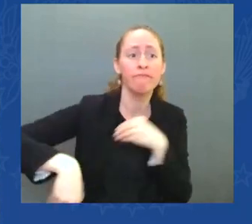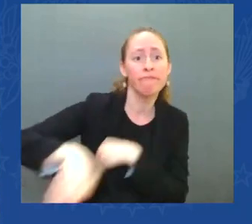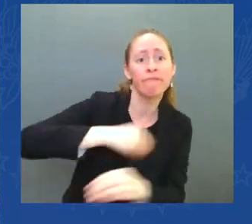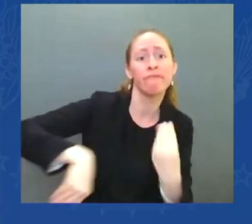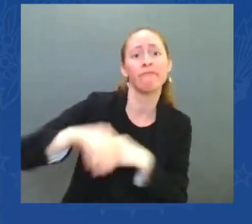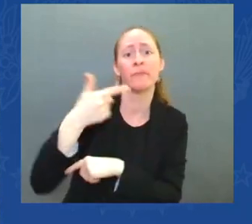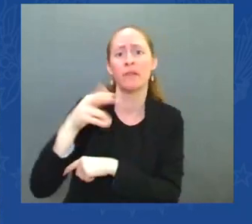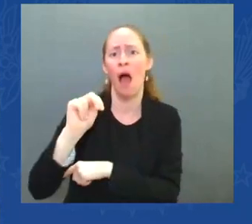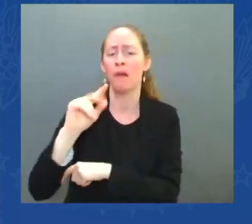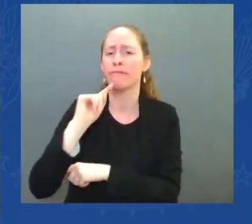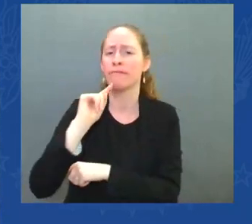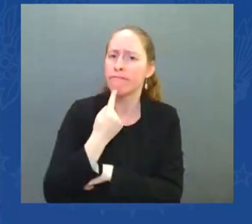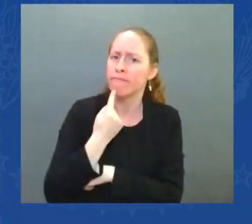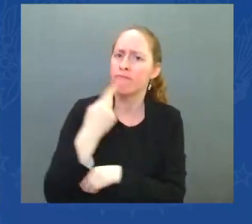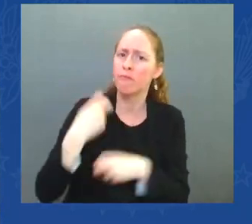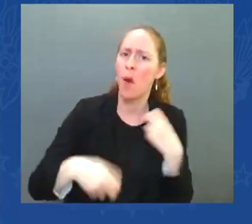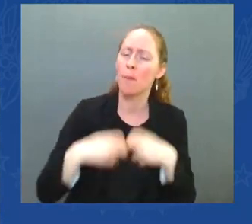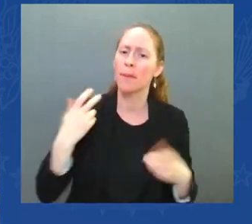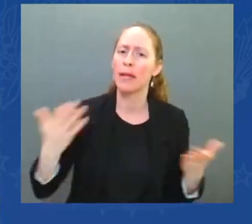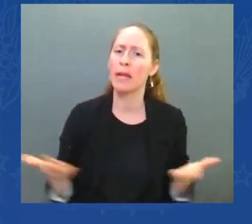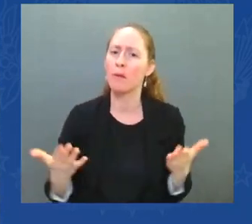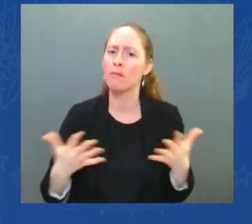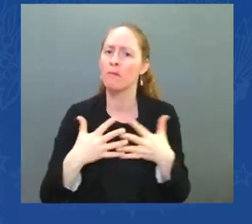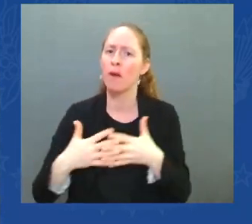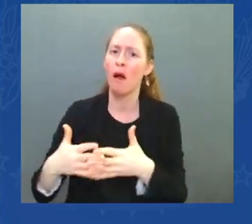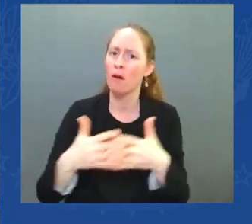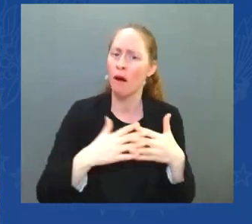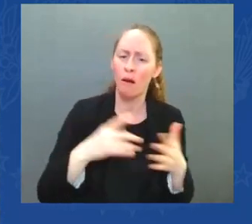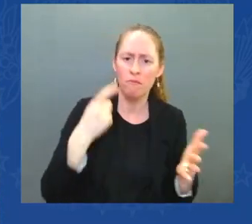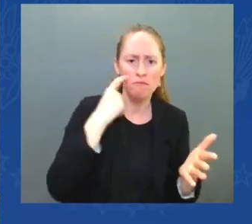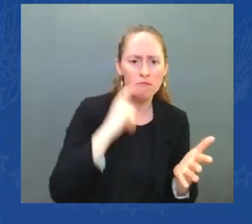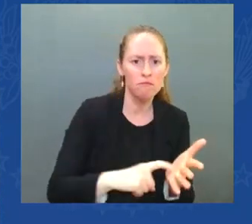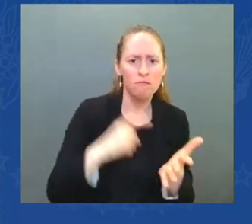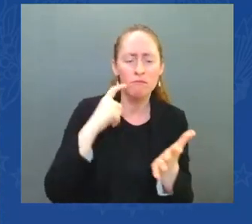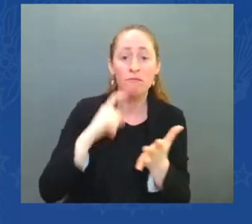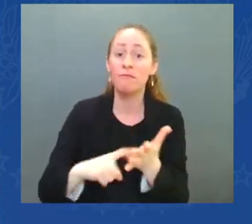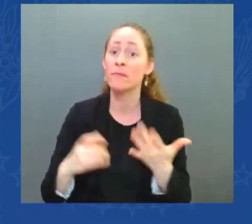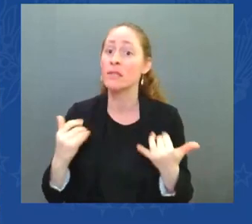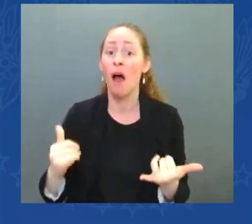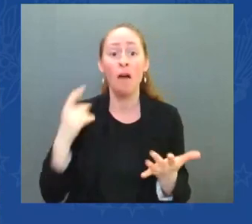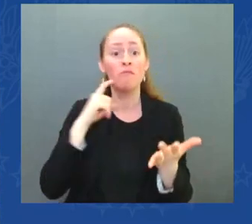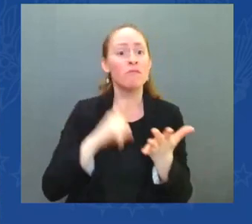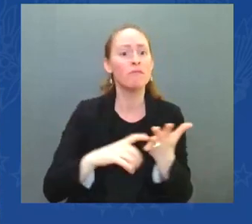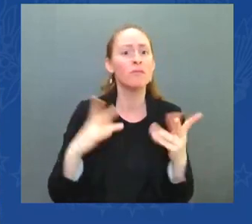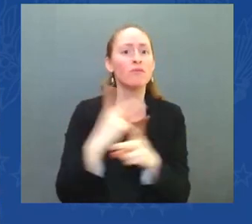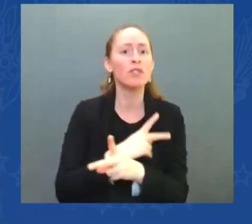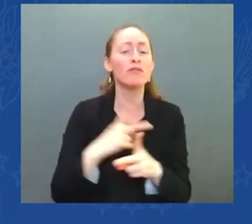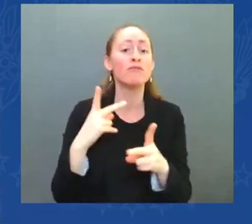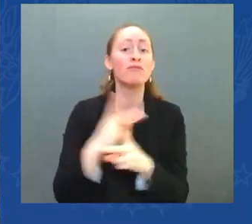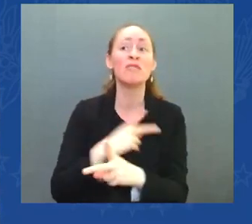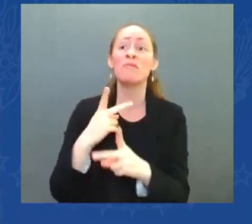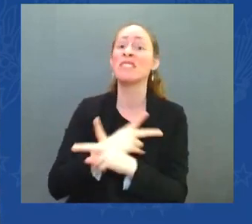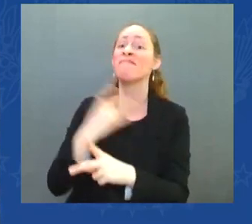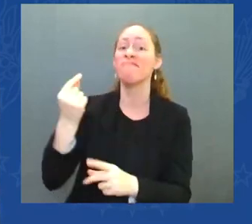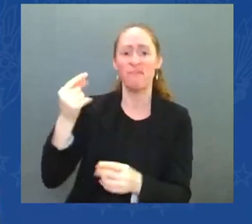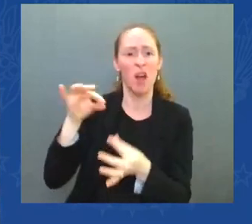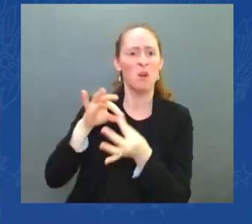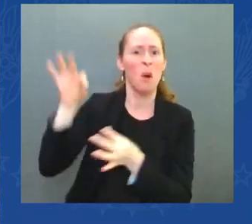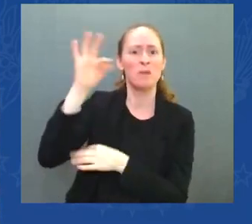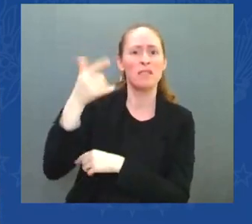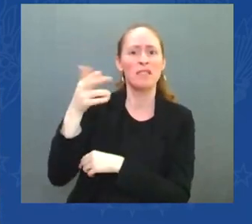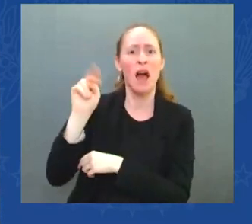of ghost guns. Ghost guns can be purchased on the internet and assembled at a kitchen